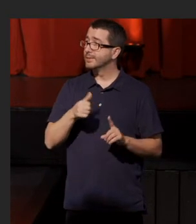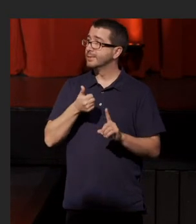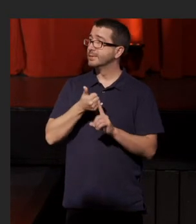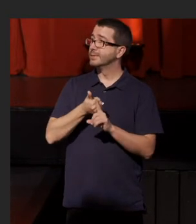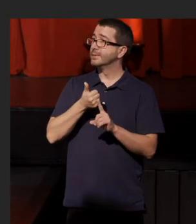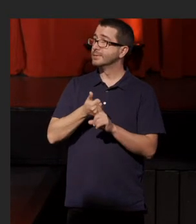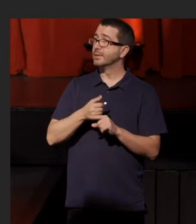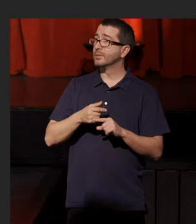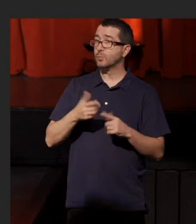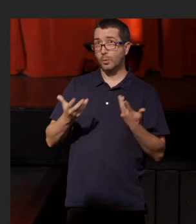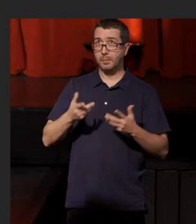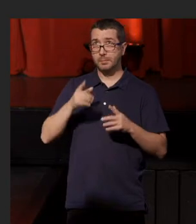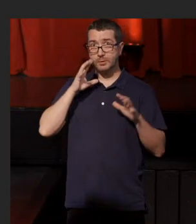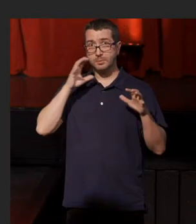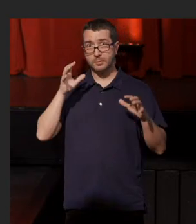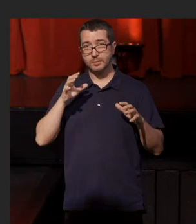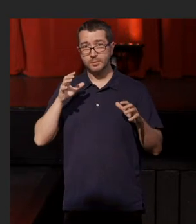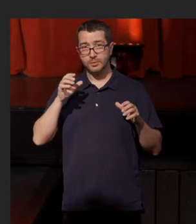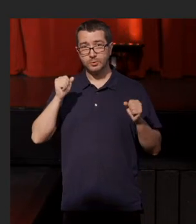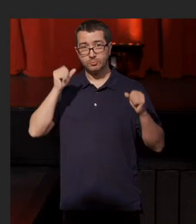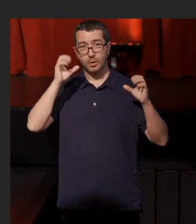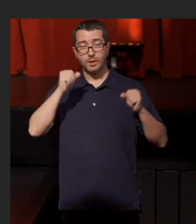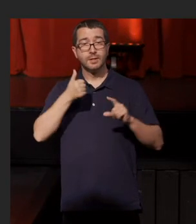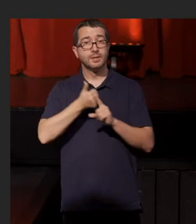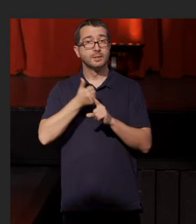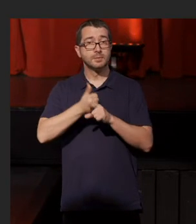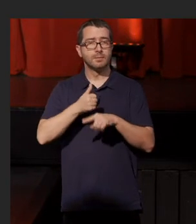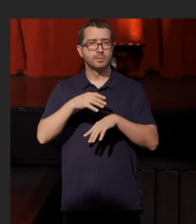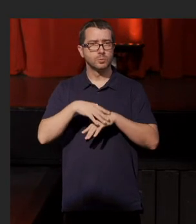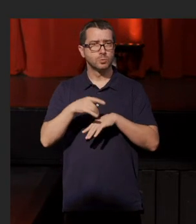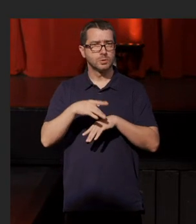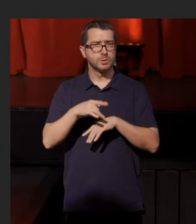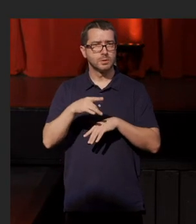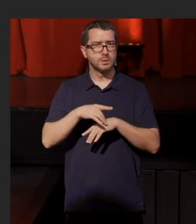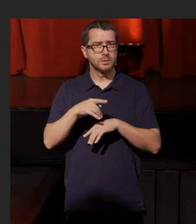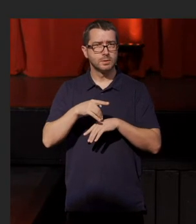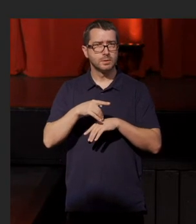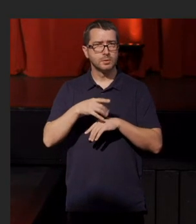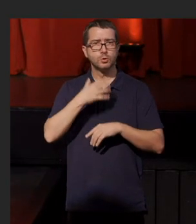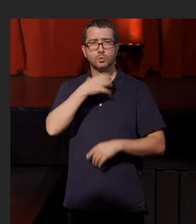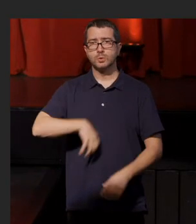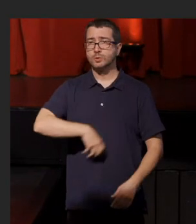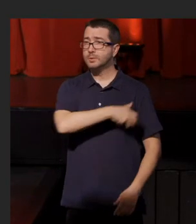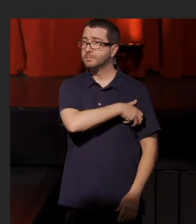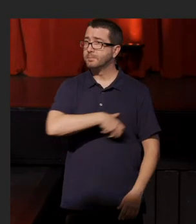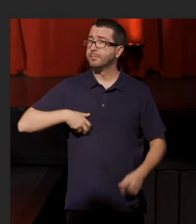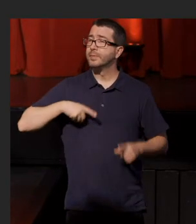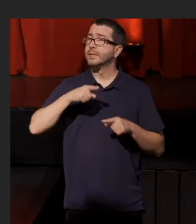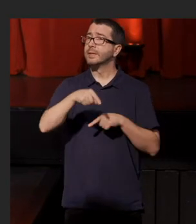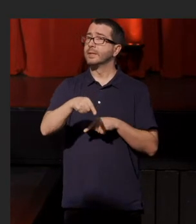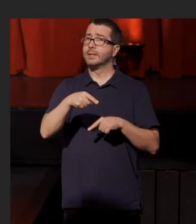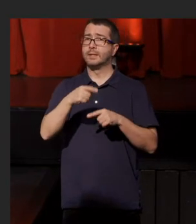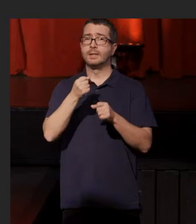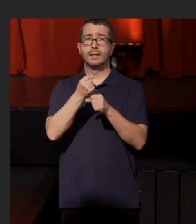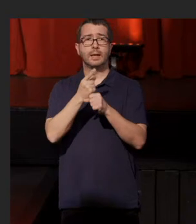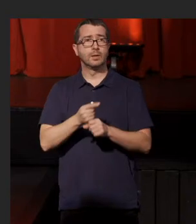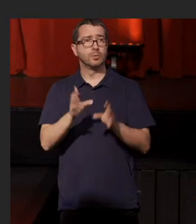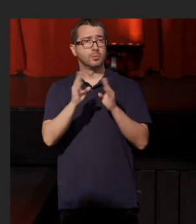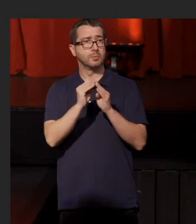well, maybe surprisingly, he is in Switzerland, but he is at the annual meeting of the Global